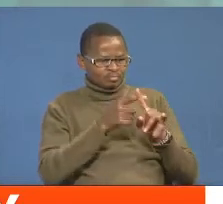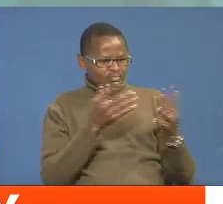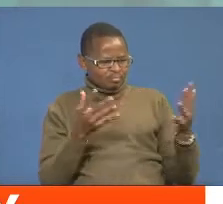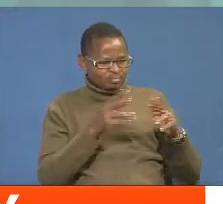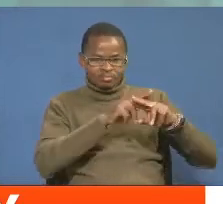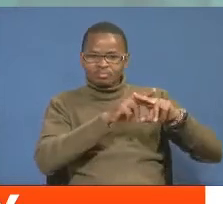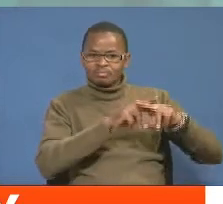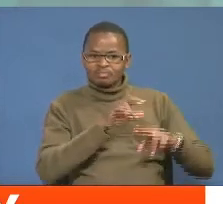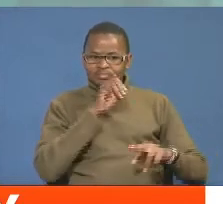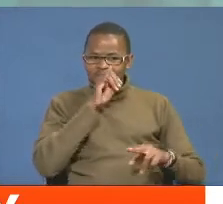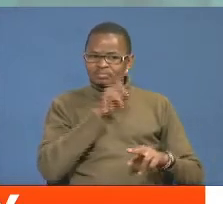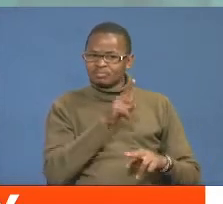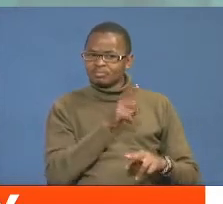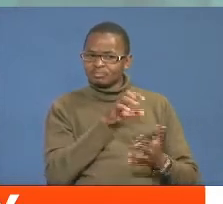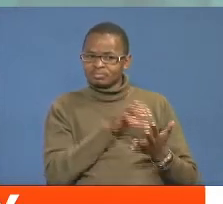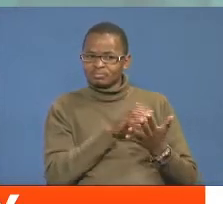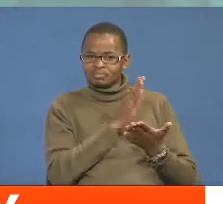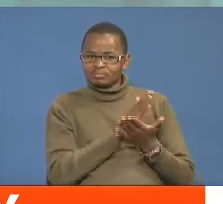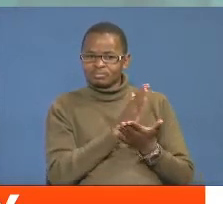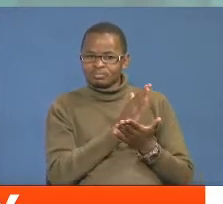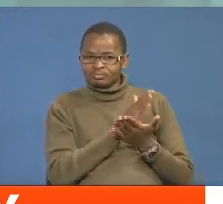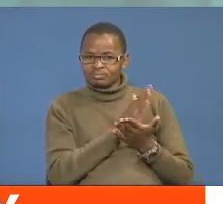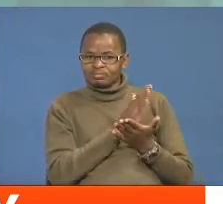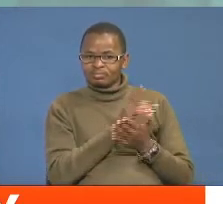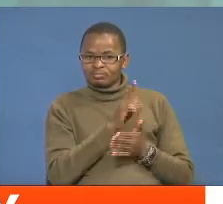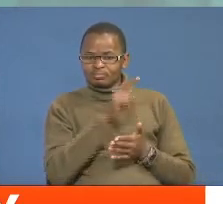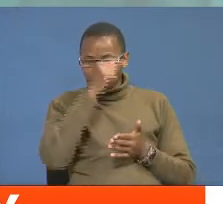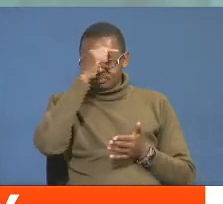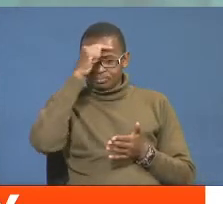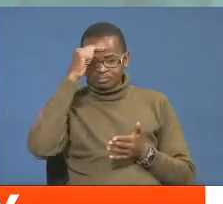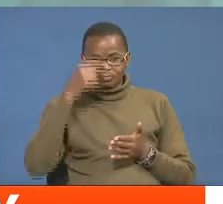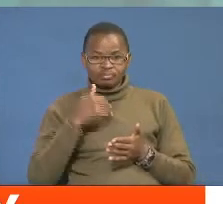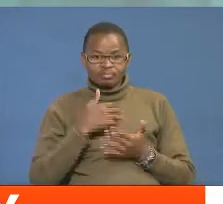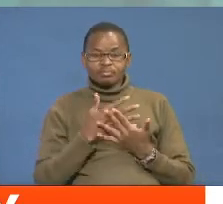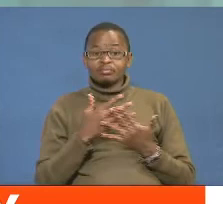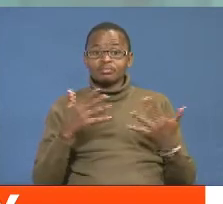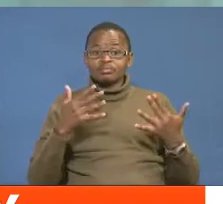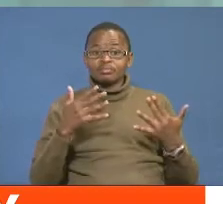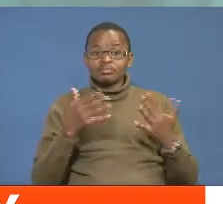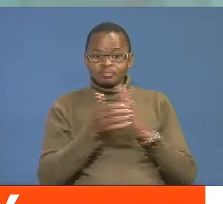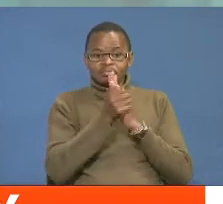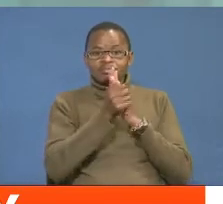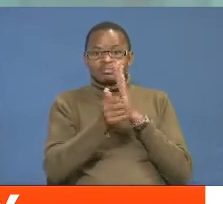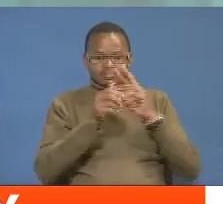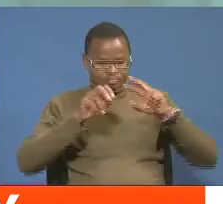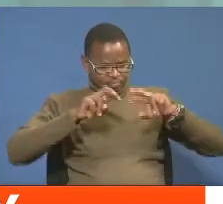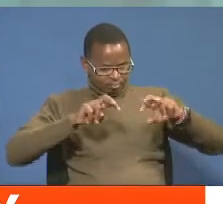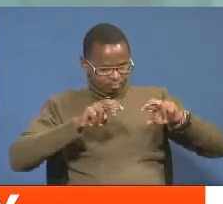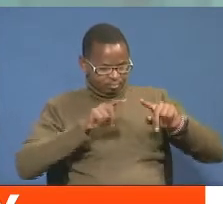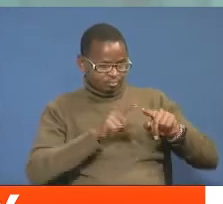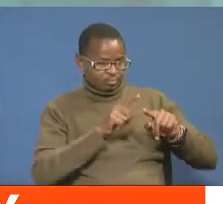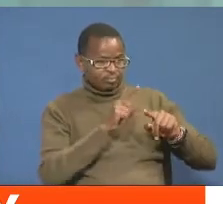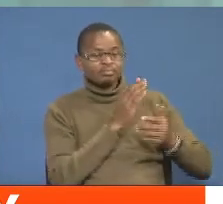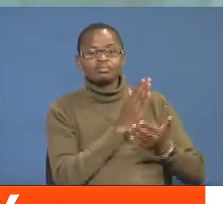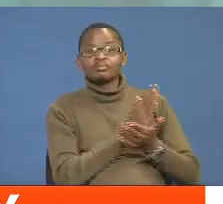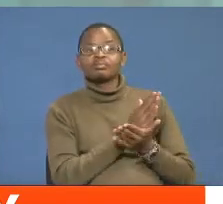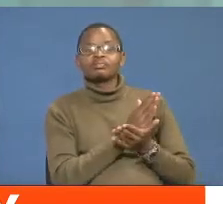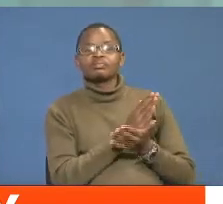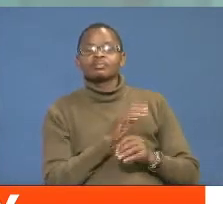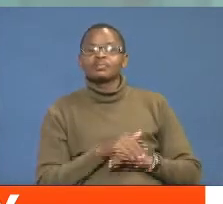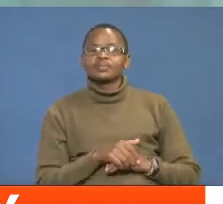where you sit, is this the case? Do you think it is? Because it is something that even journalists are trying to investigate whether there's some truth